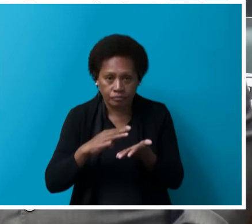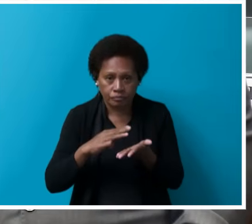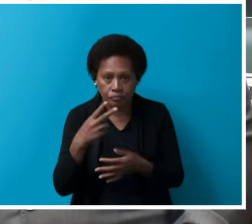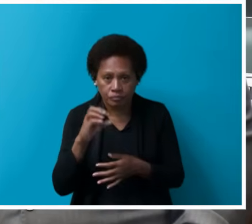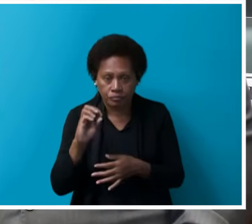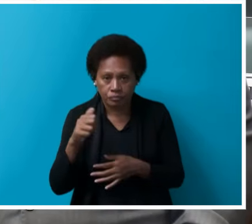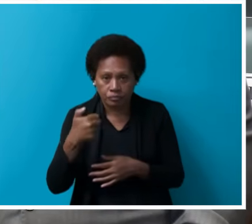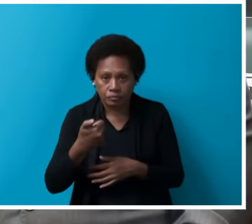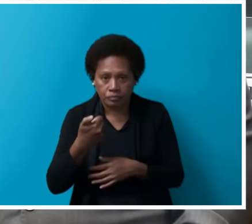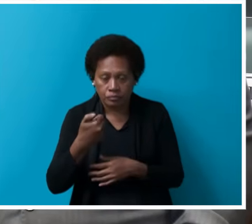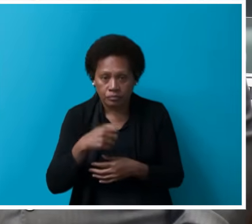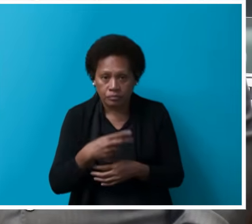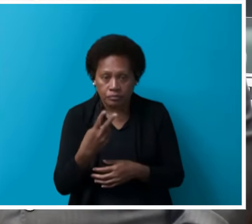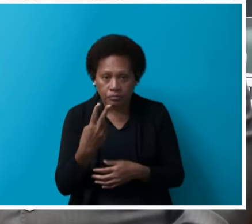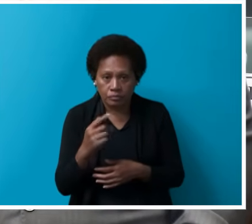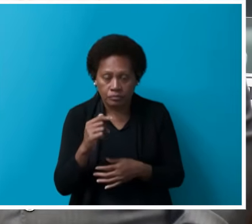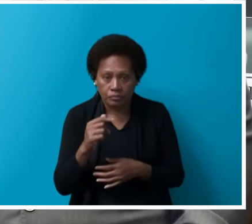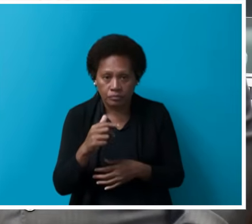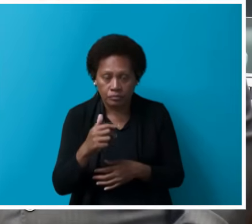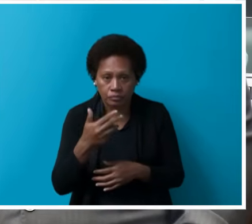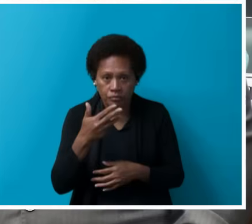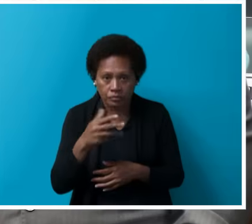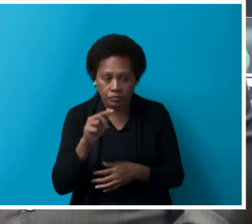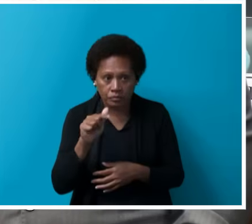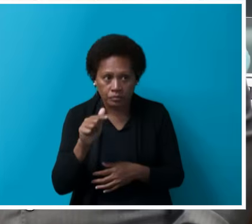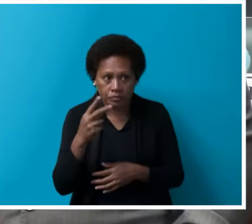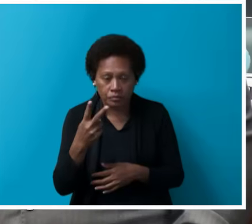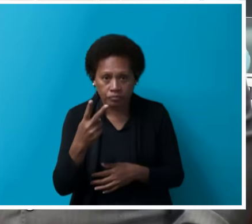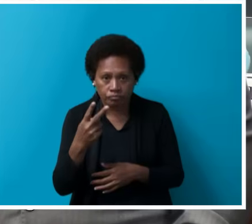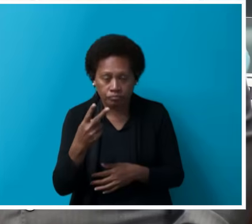to 9.5 billion in 2022.